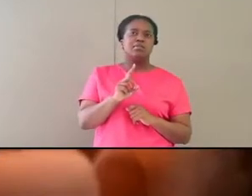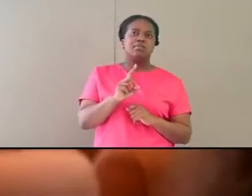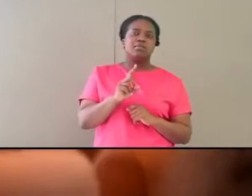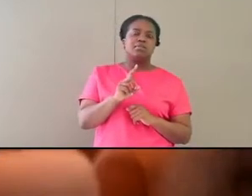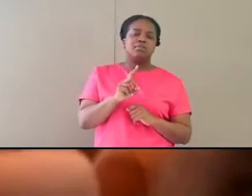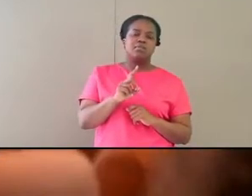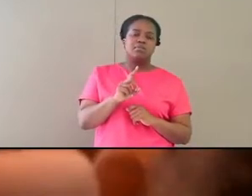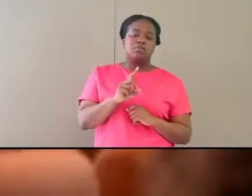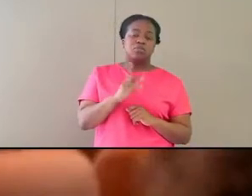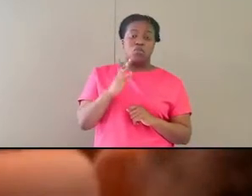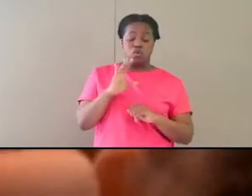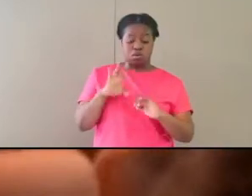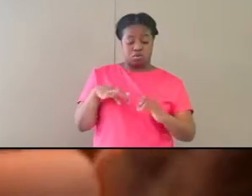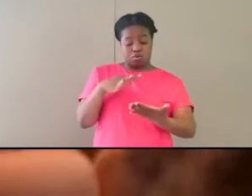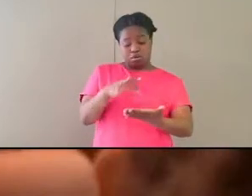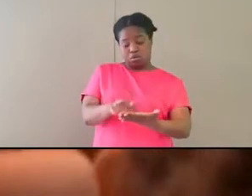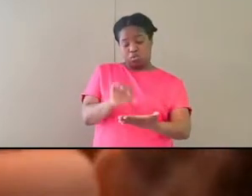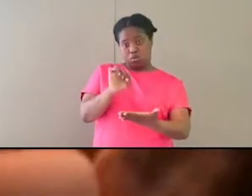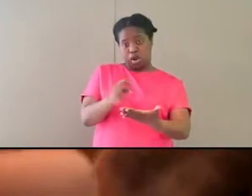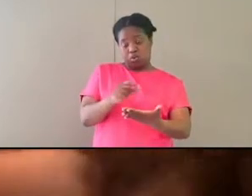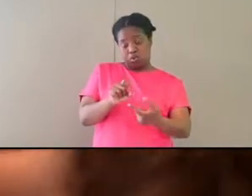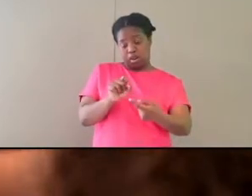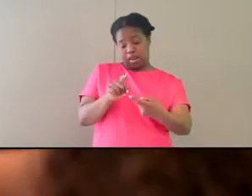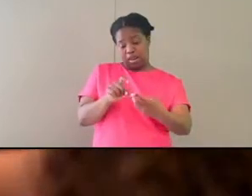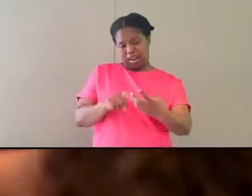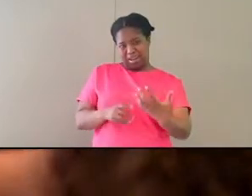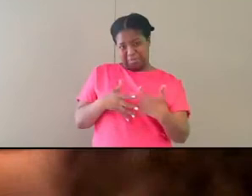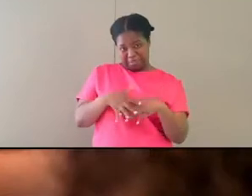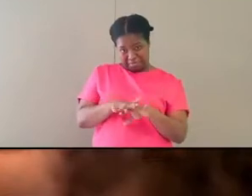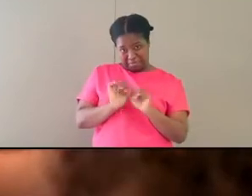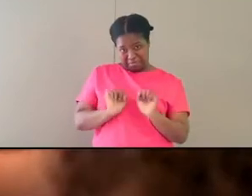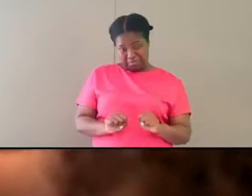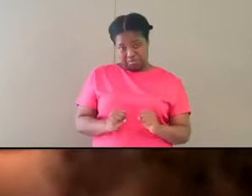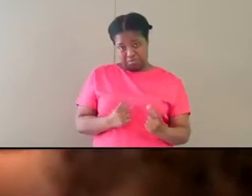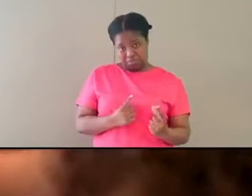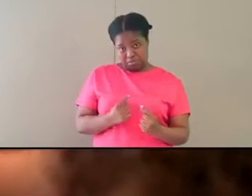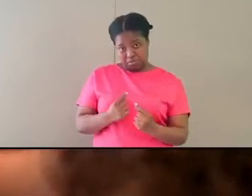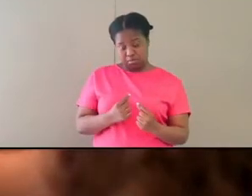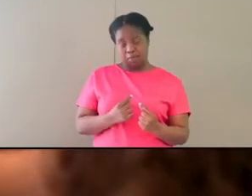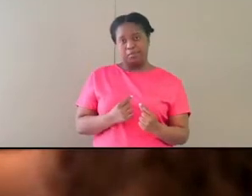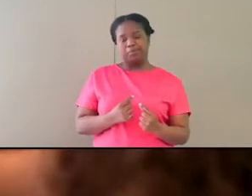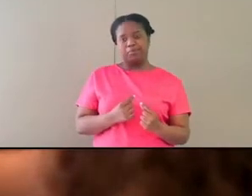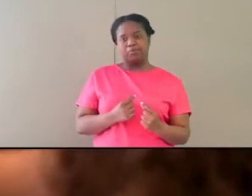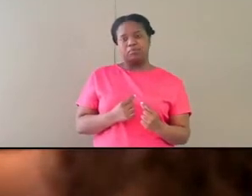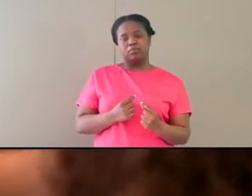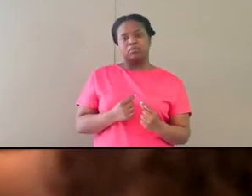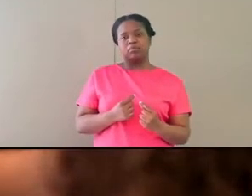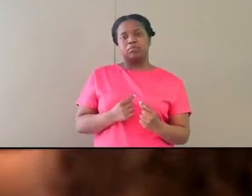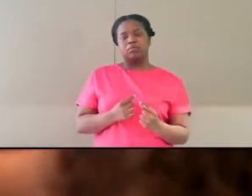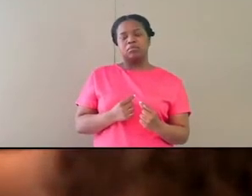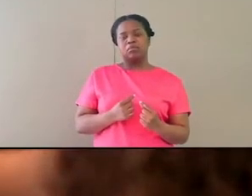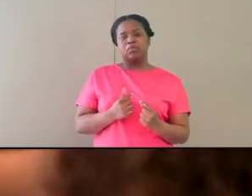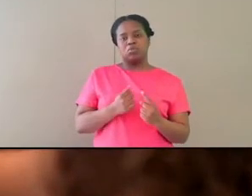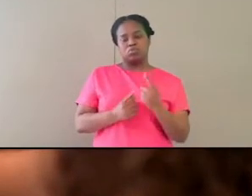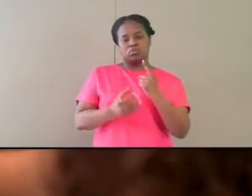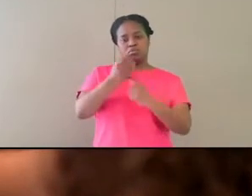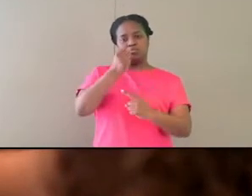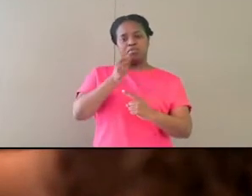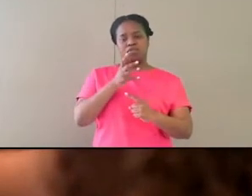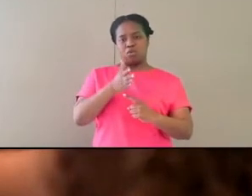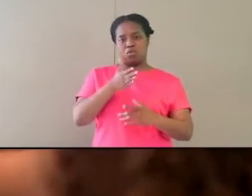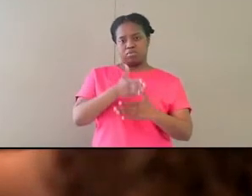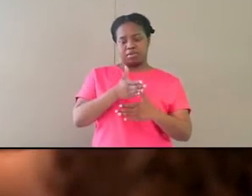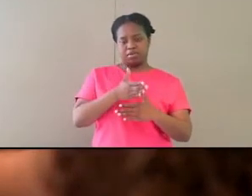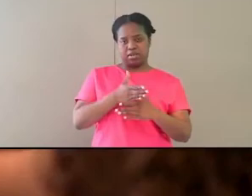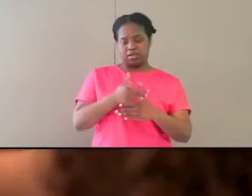of the recommendations being implemented to achieve the purpose of the work